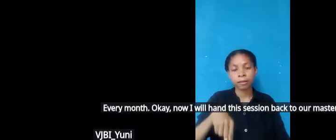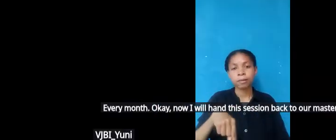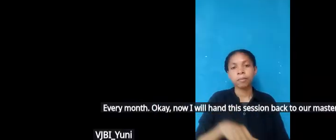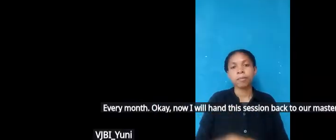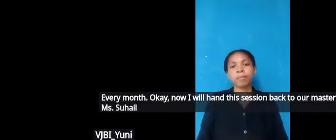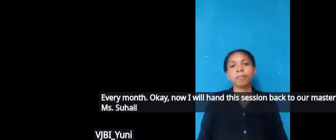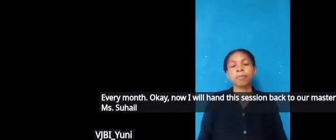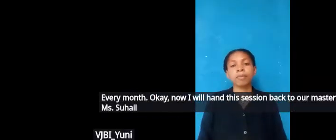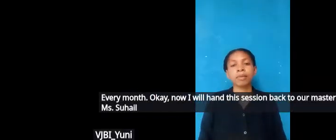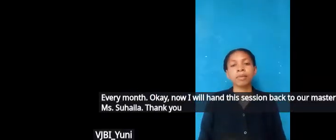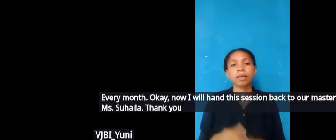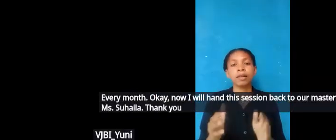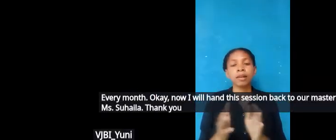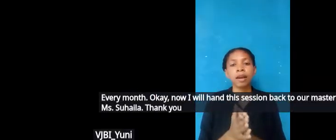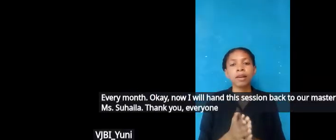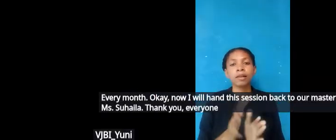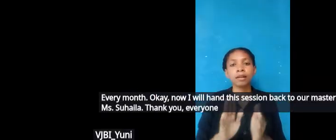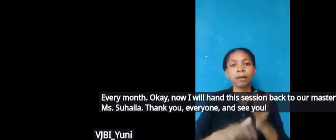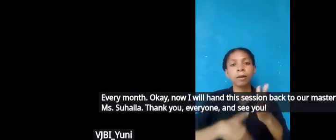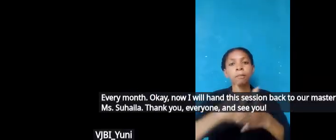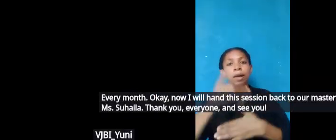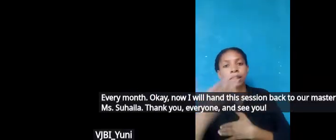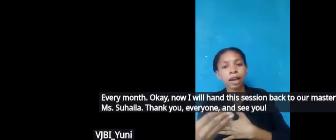Suhaila. Thank you, everyone, and see you.